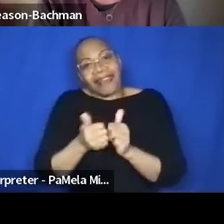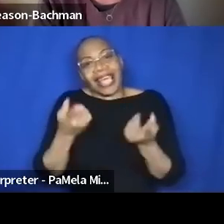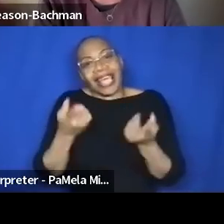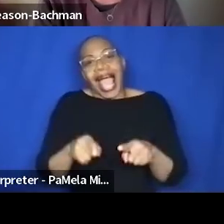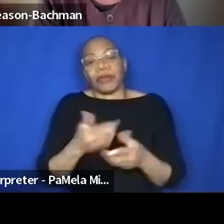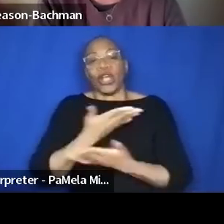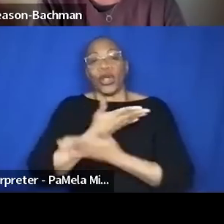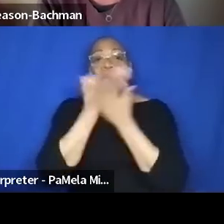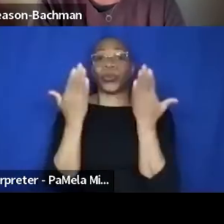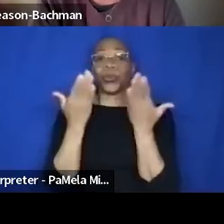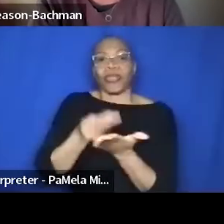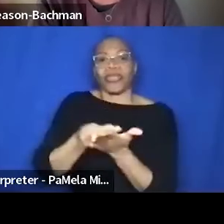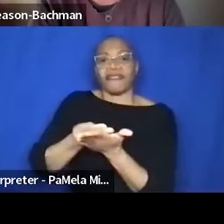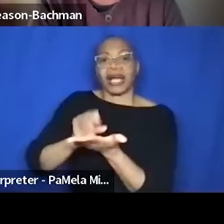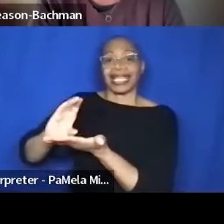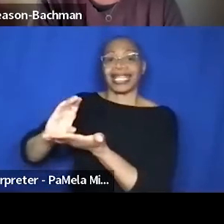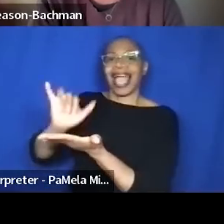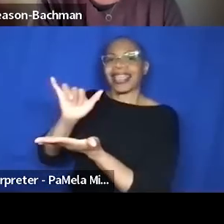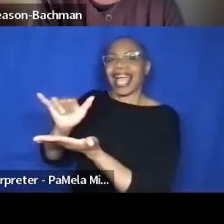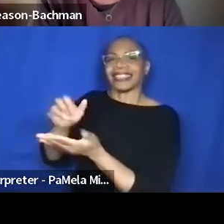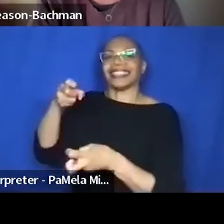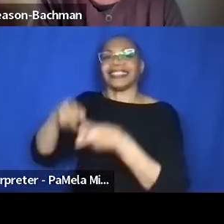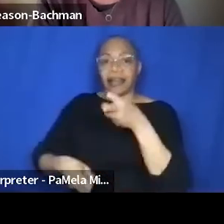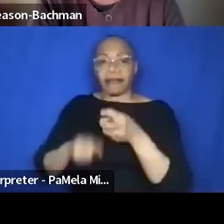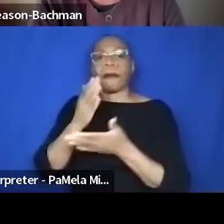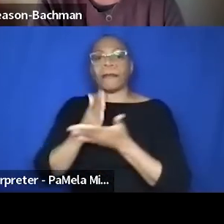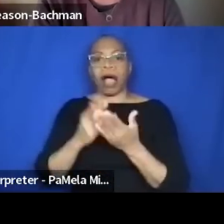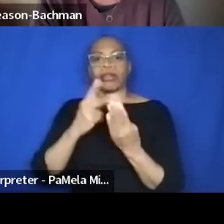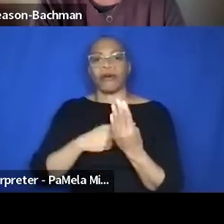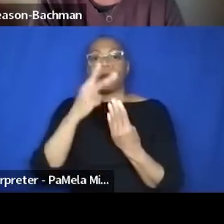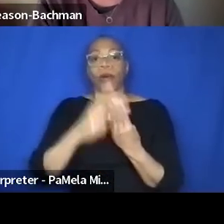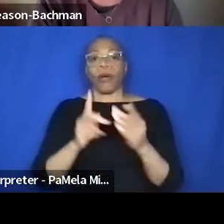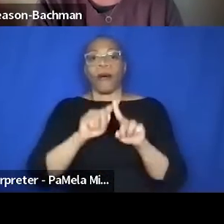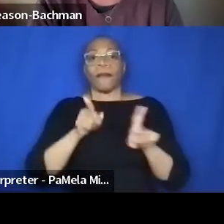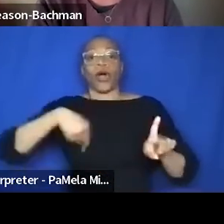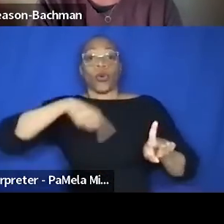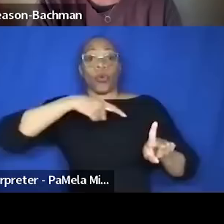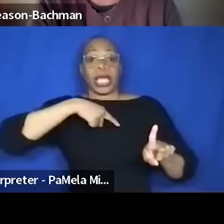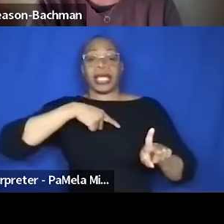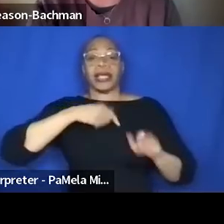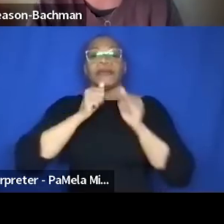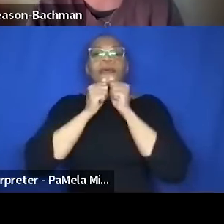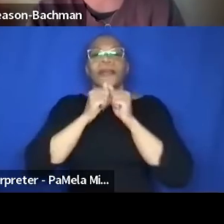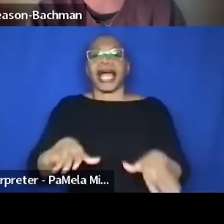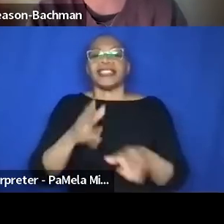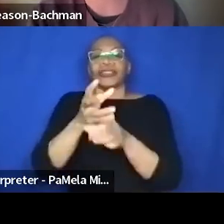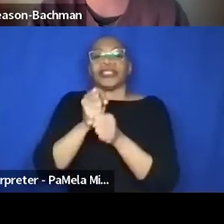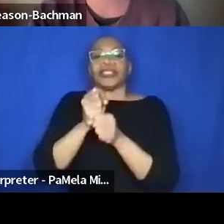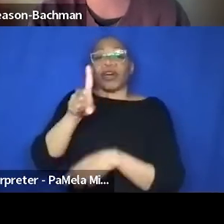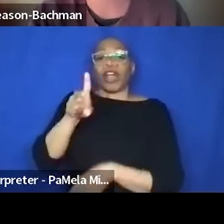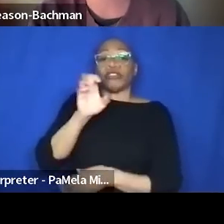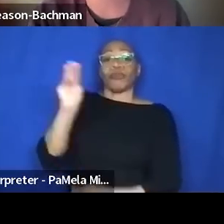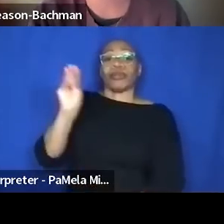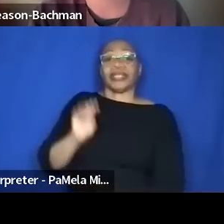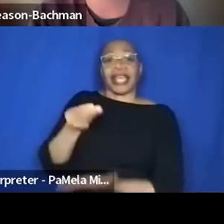funding, though, that's the hardest part of the program. And we've been pretty blessed to be 100% funded with a bunch of different ways.